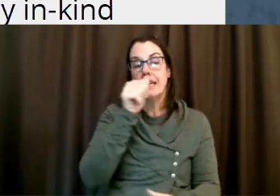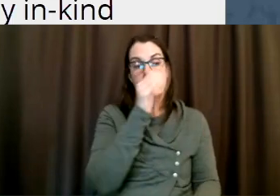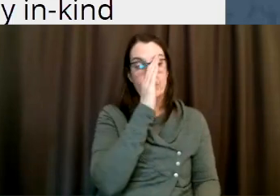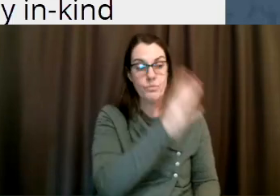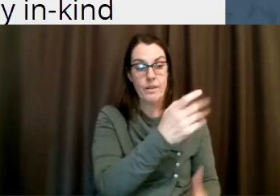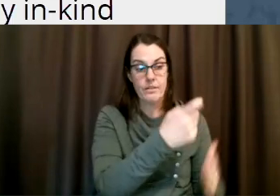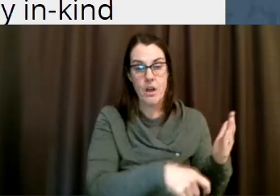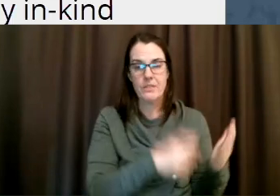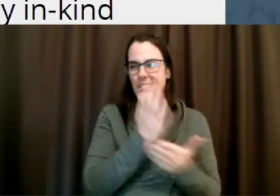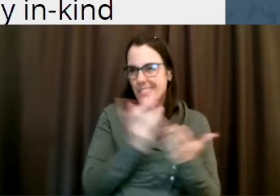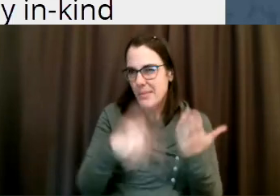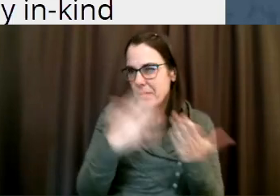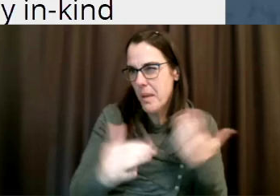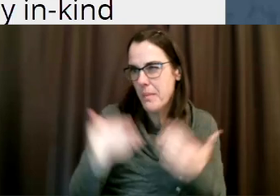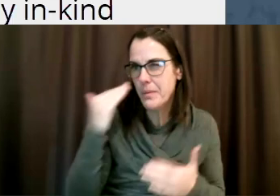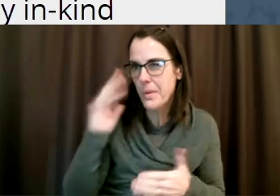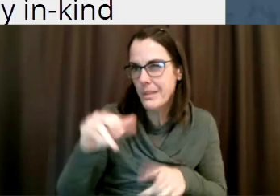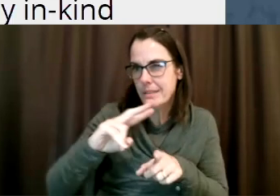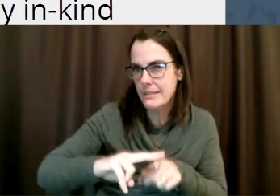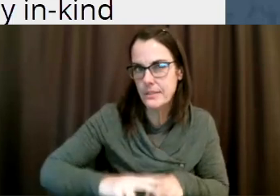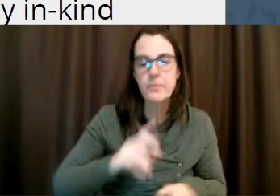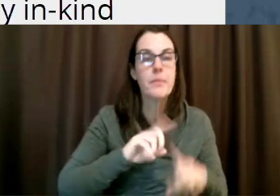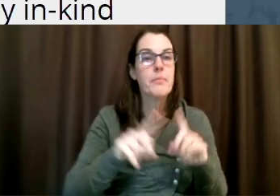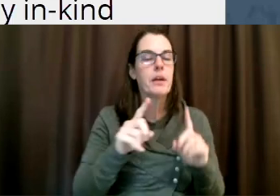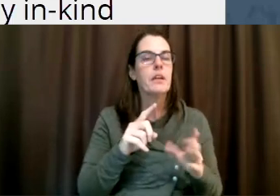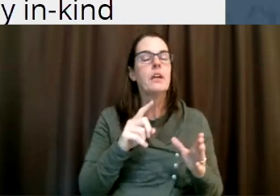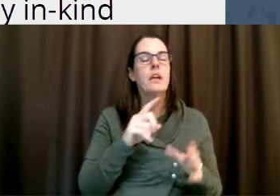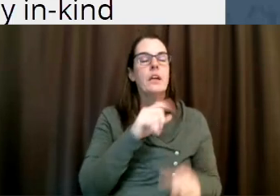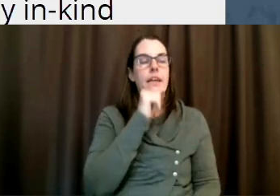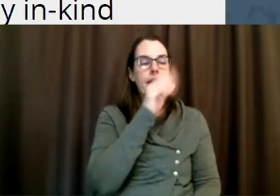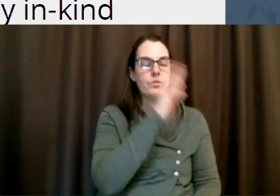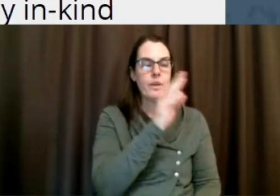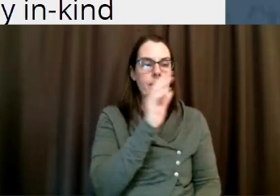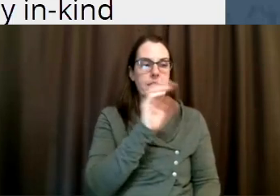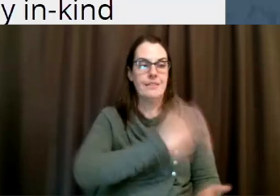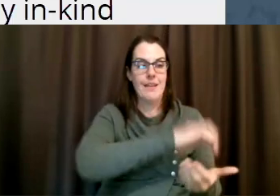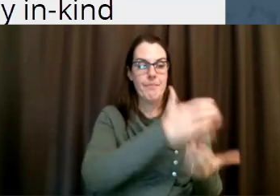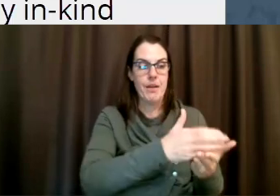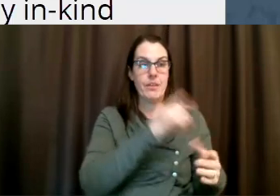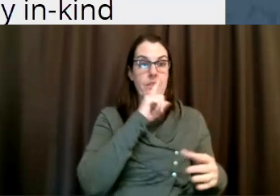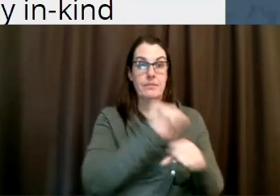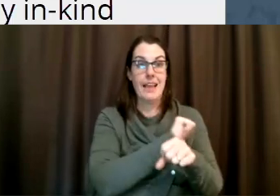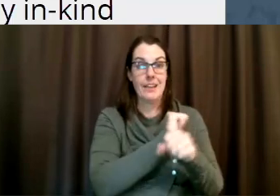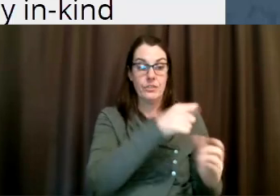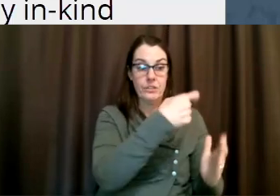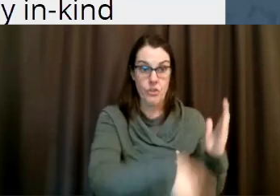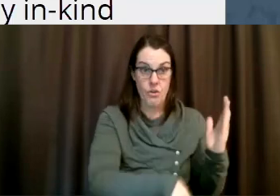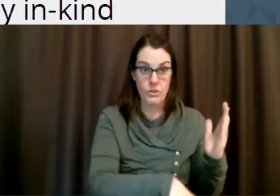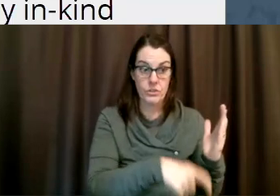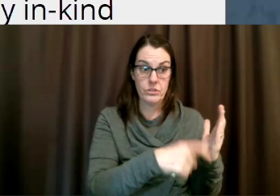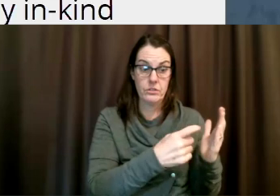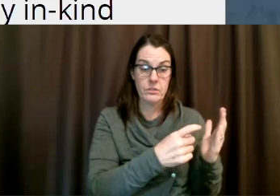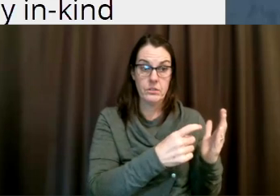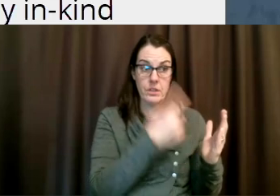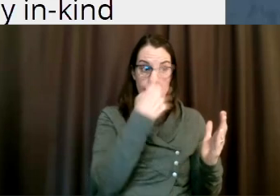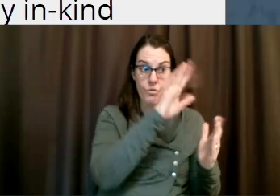this term. So this is going to be the difference between the indirect amount that is actually charged under an agreement